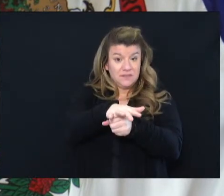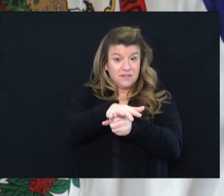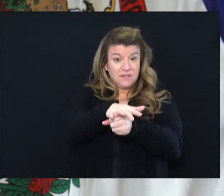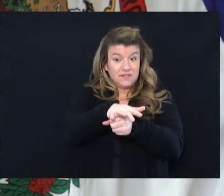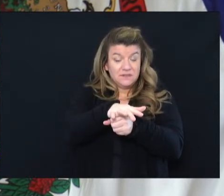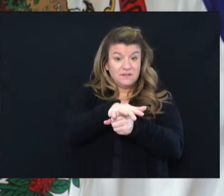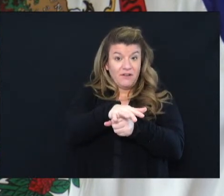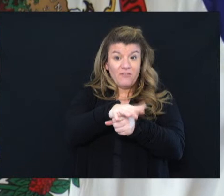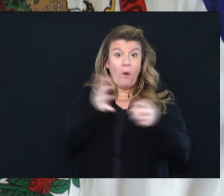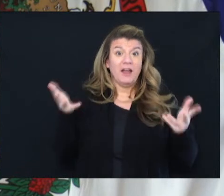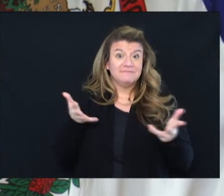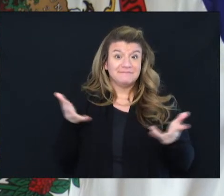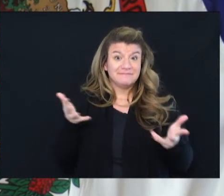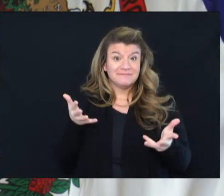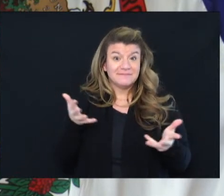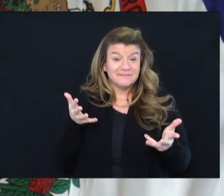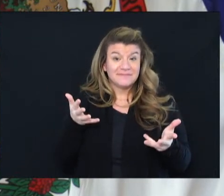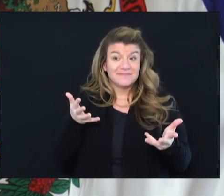just this is,